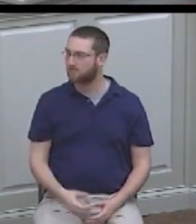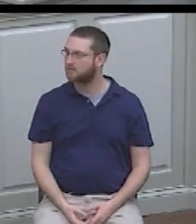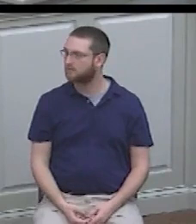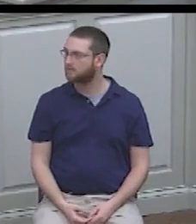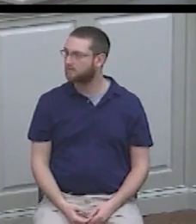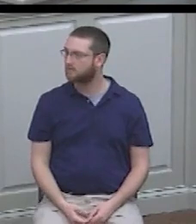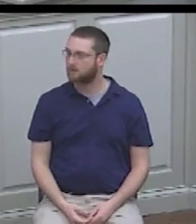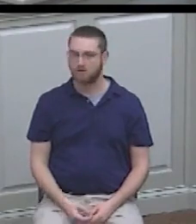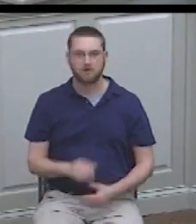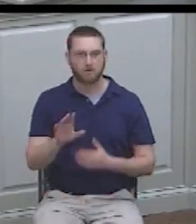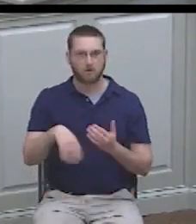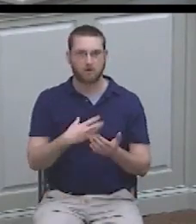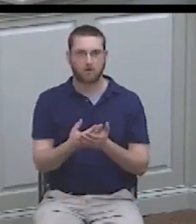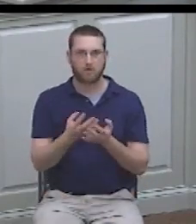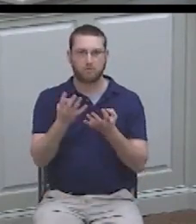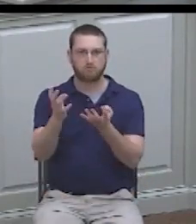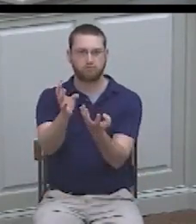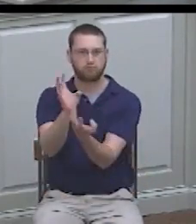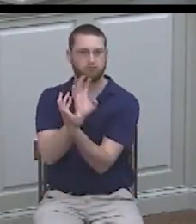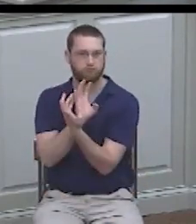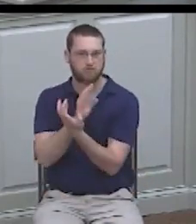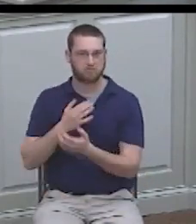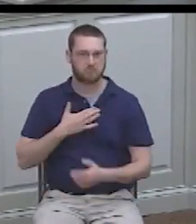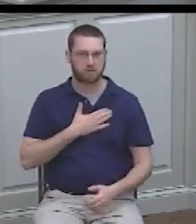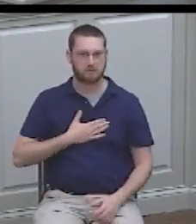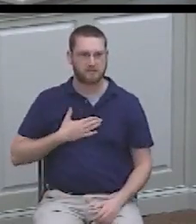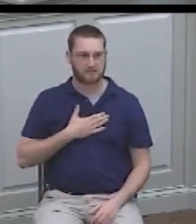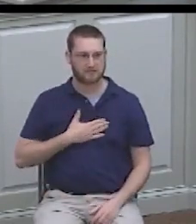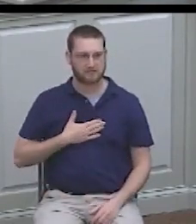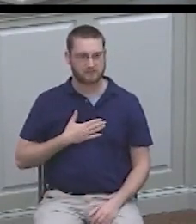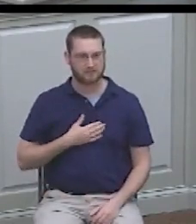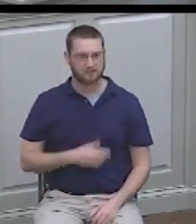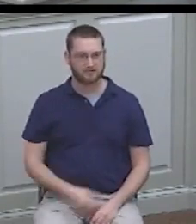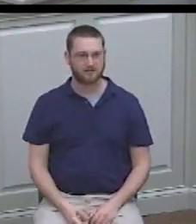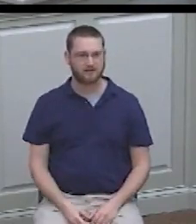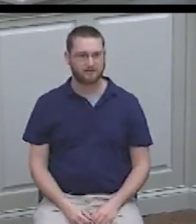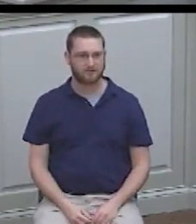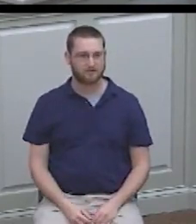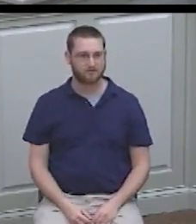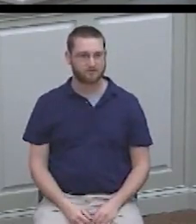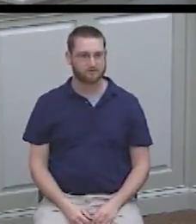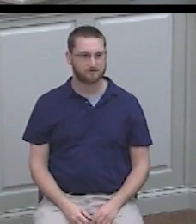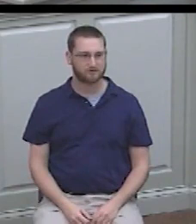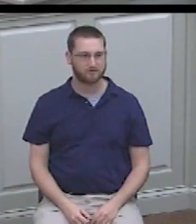Let me get all of you all to come down front here. Yeah. Let everybody see you.